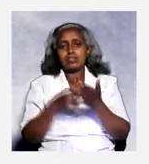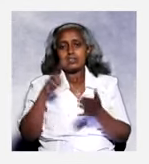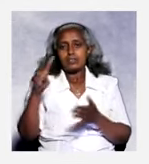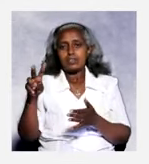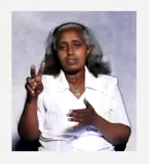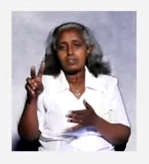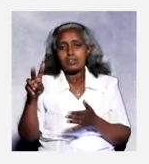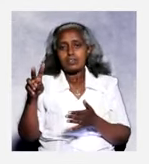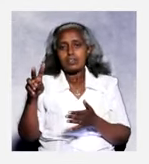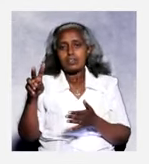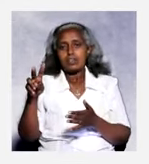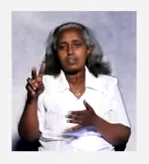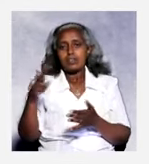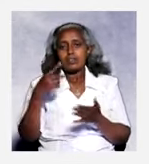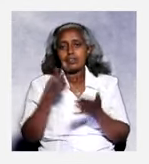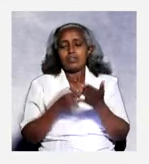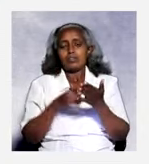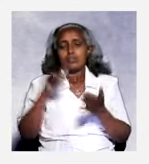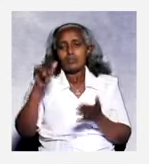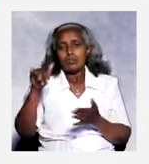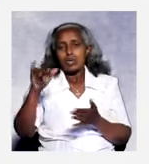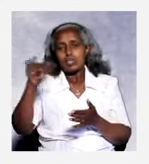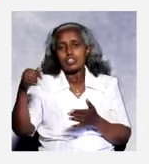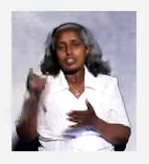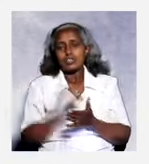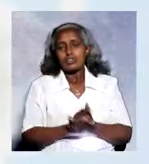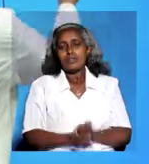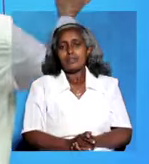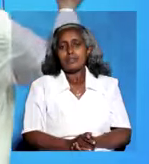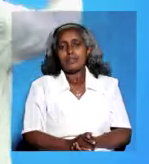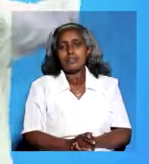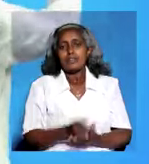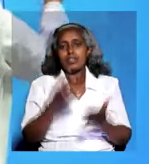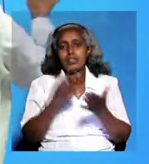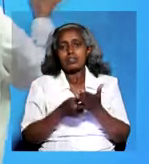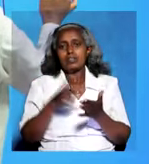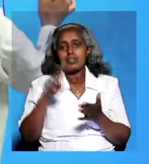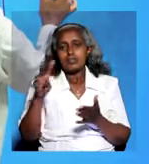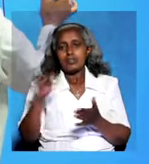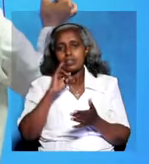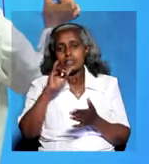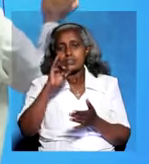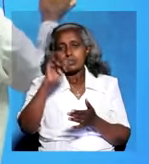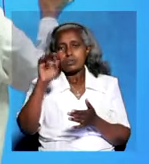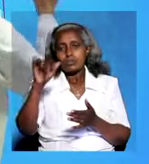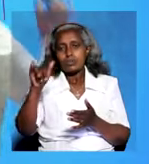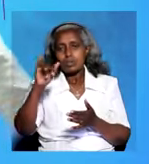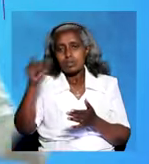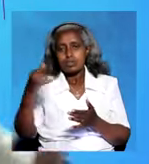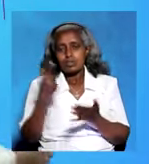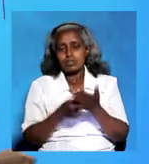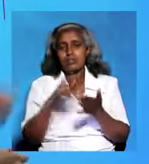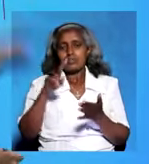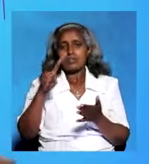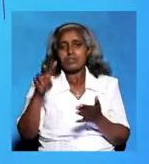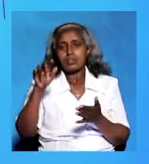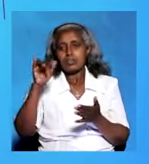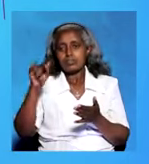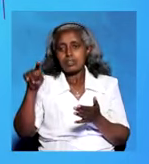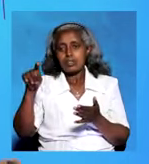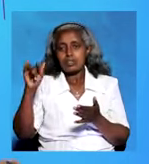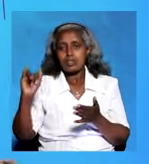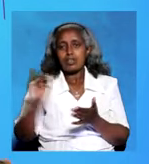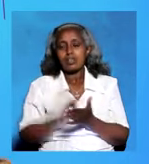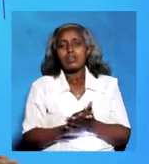vector. It is yj. This vector is yj. This vector is this xi. Therefore,